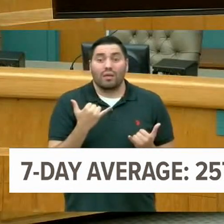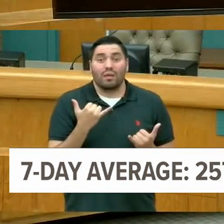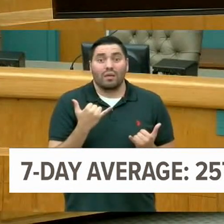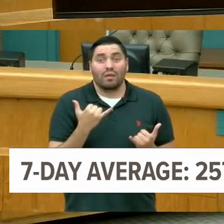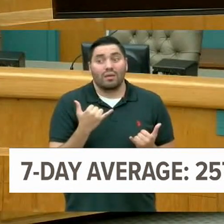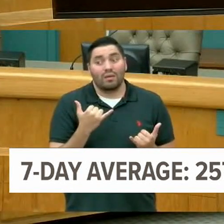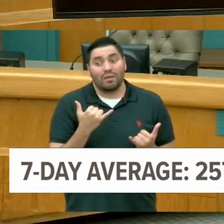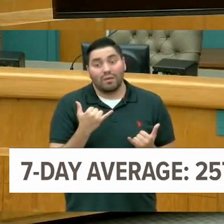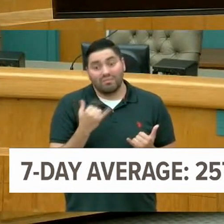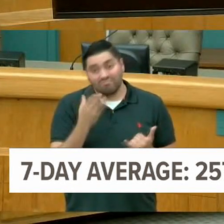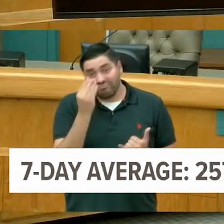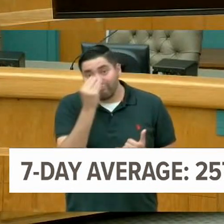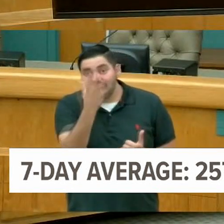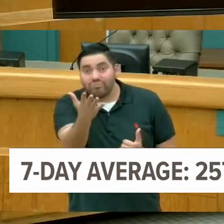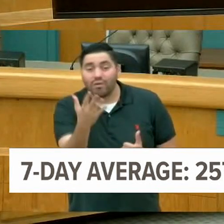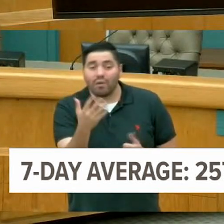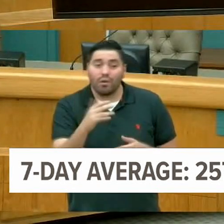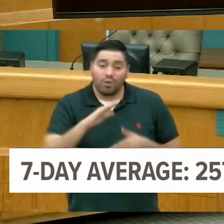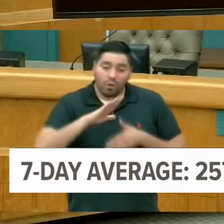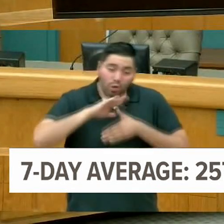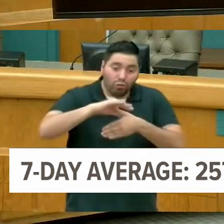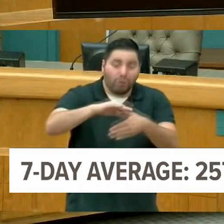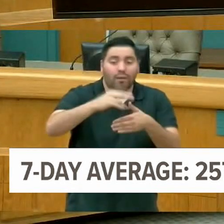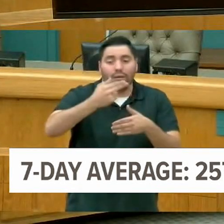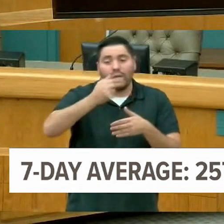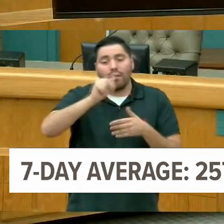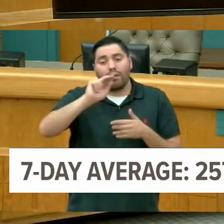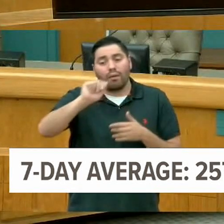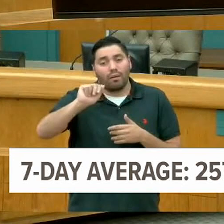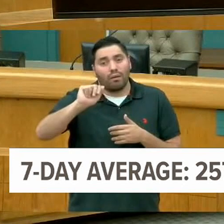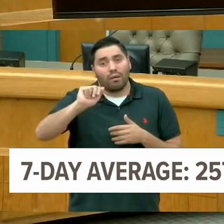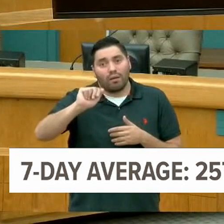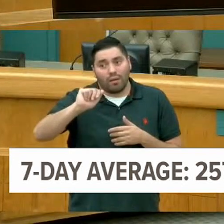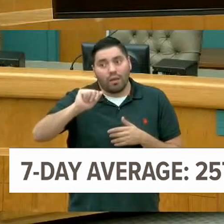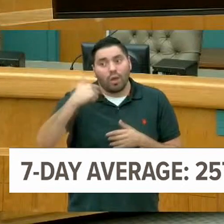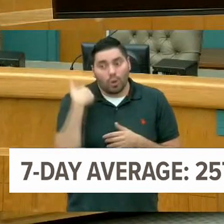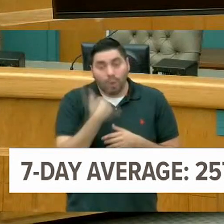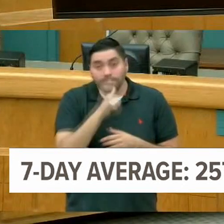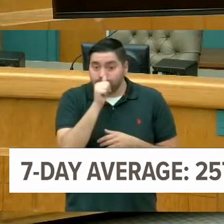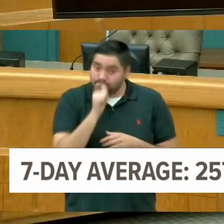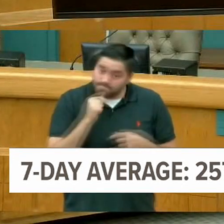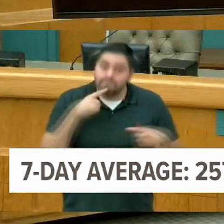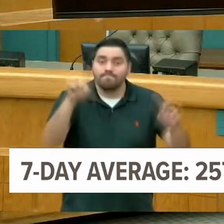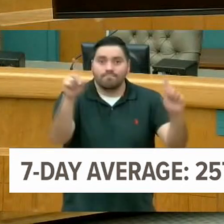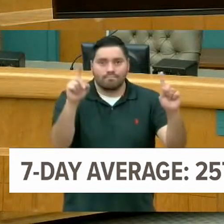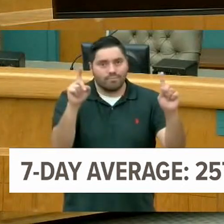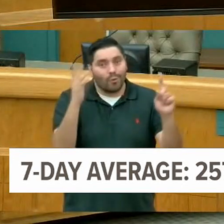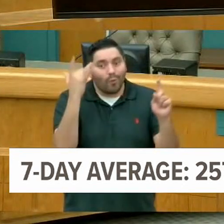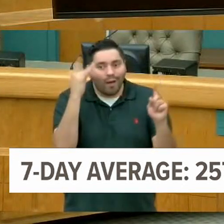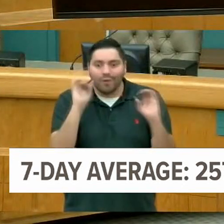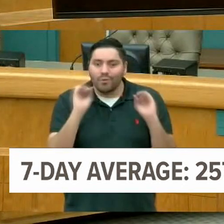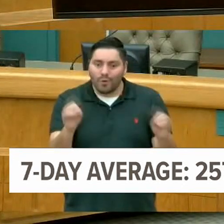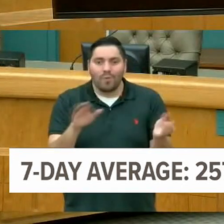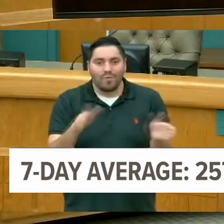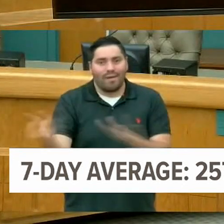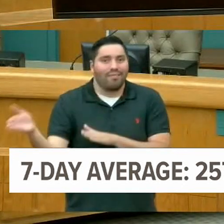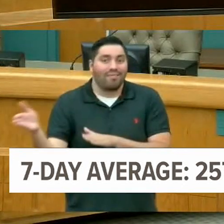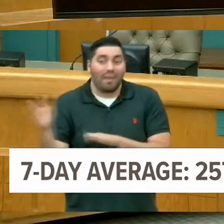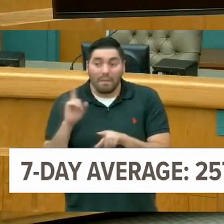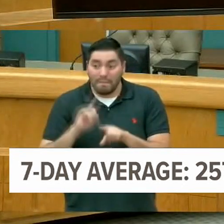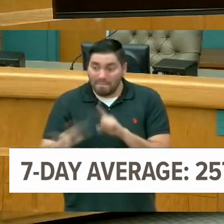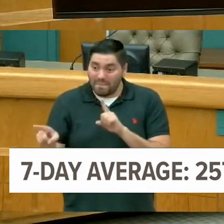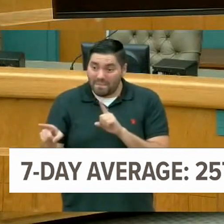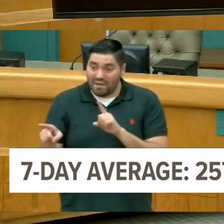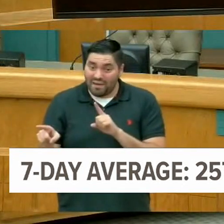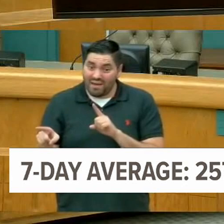you that Hurricane Hannah we fared well because there was no loss of life but I cannot say the same